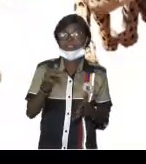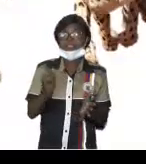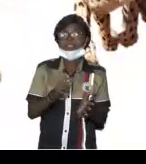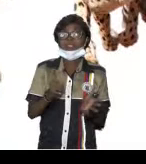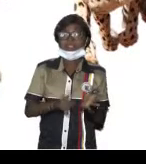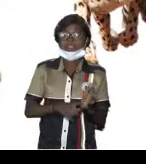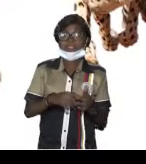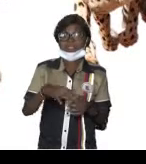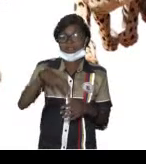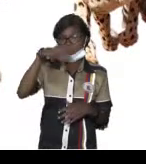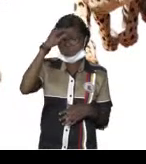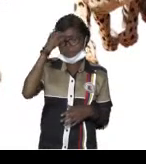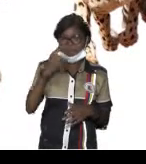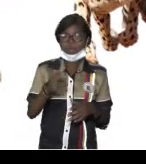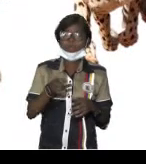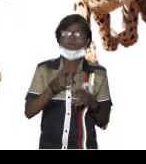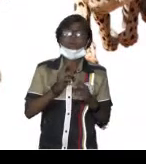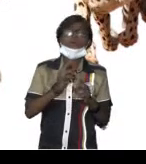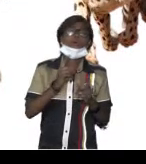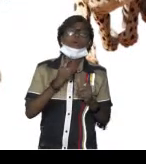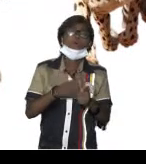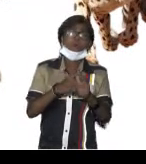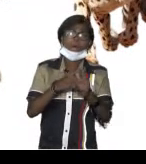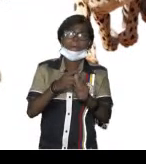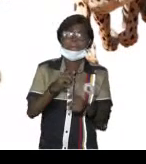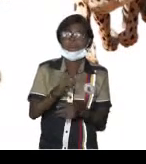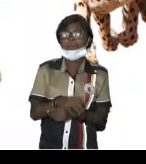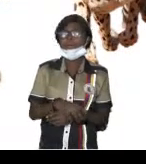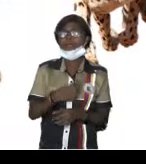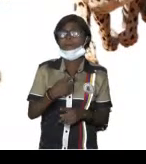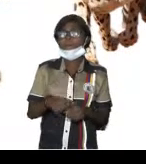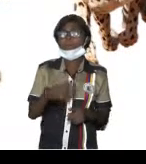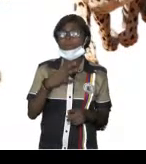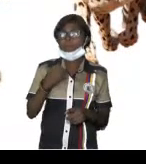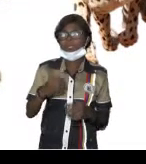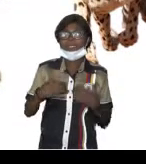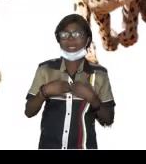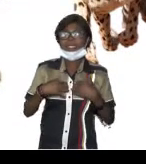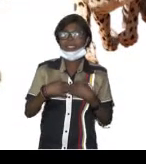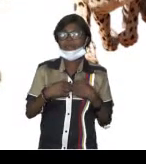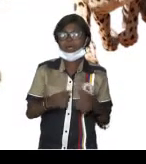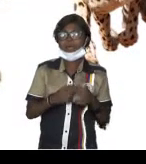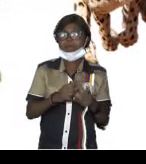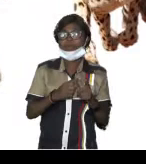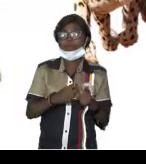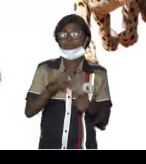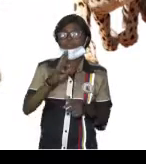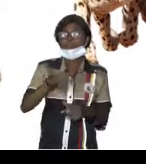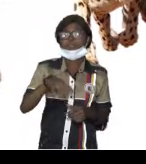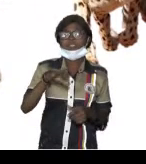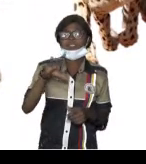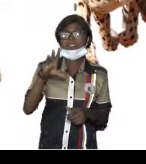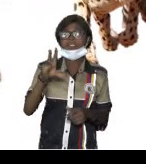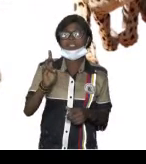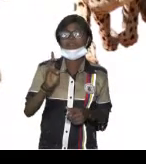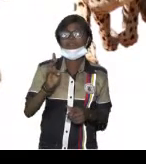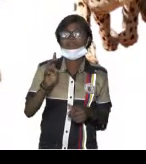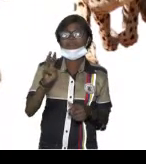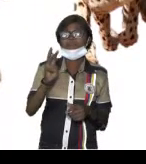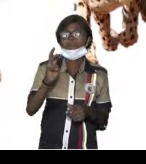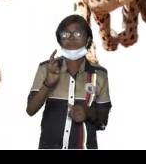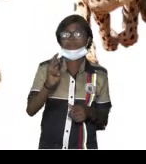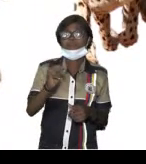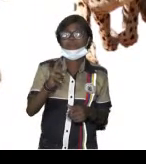speed of 36 kilometers per hour, but the cheater runs at an average speed of 27 meters per second. Which of